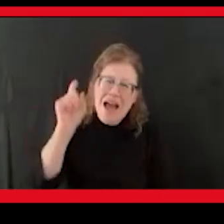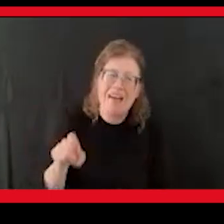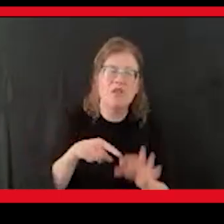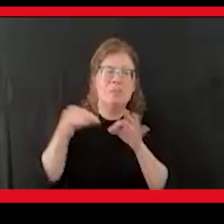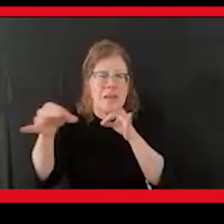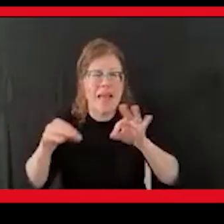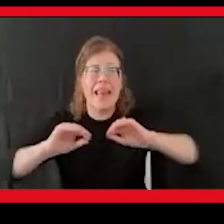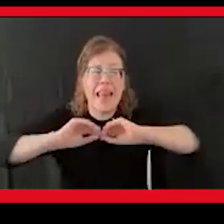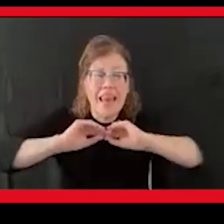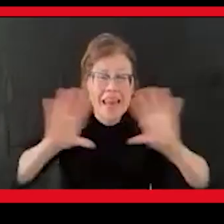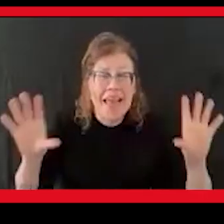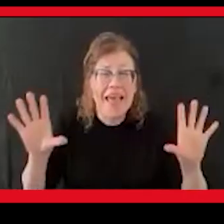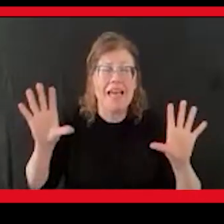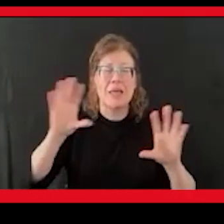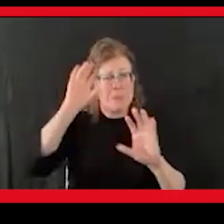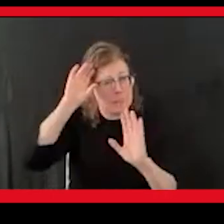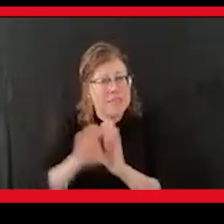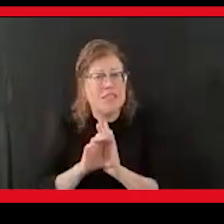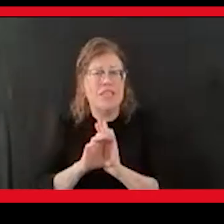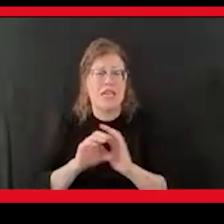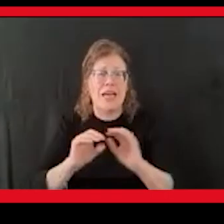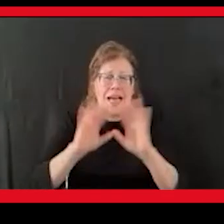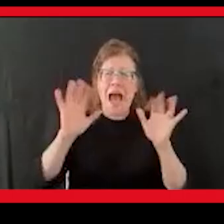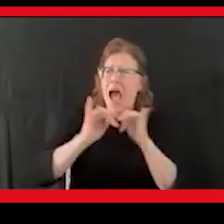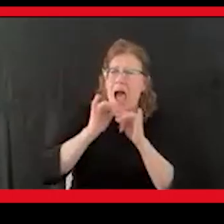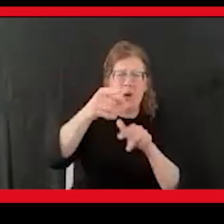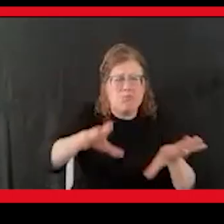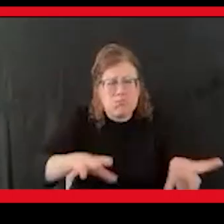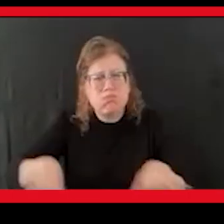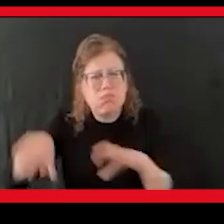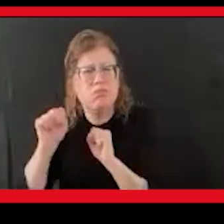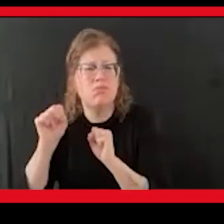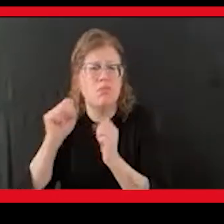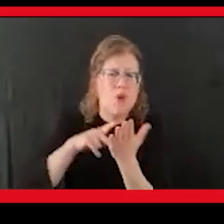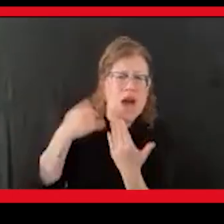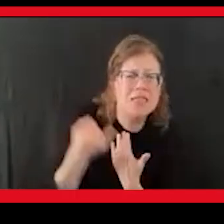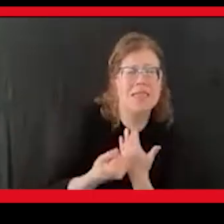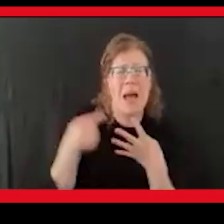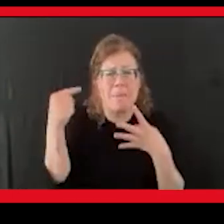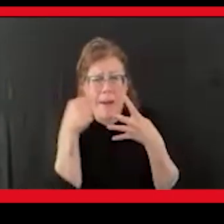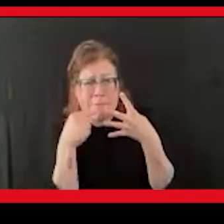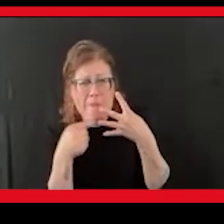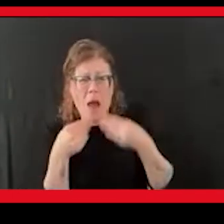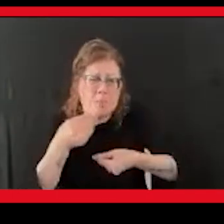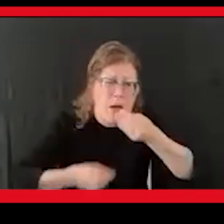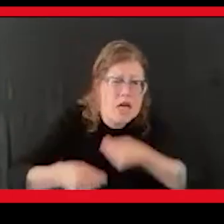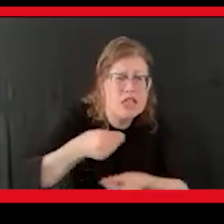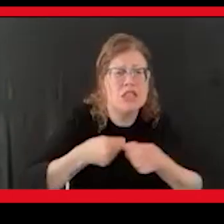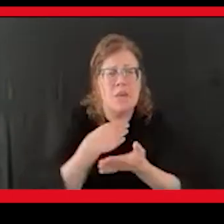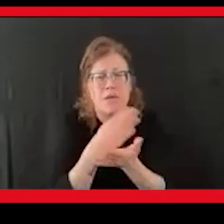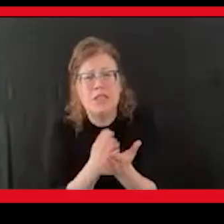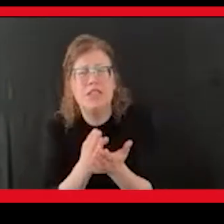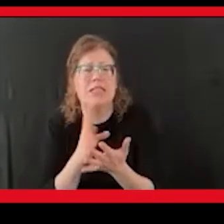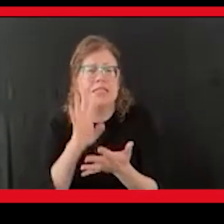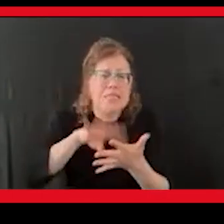Planning will be evaluated on whether you have included enough information to show that there is an in-depth